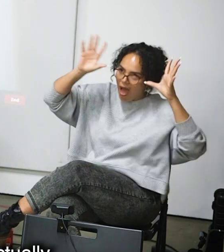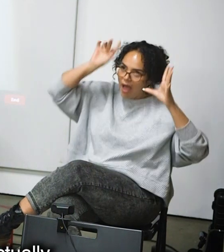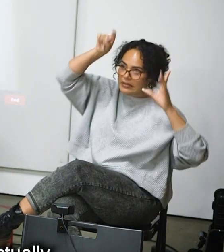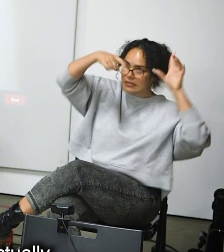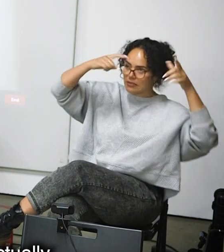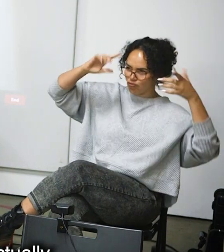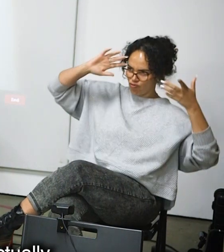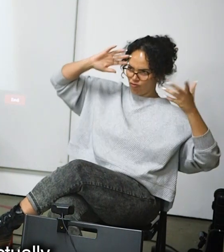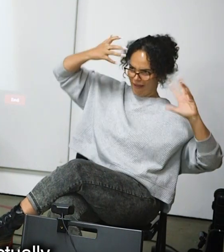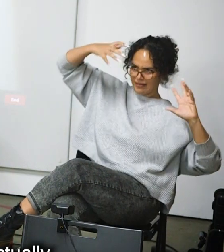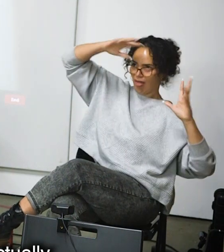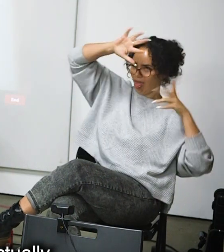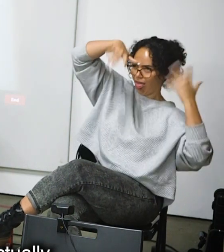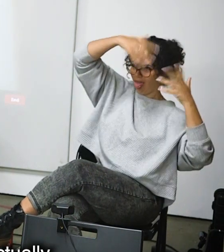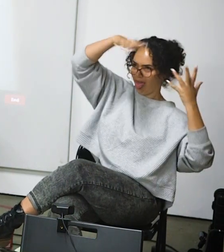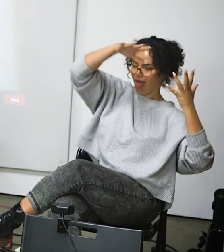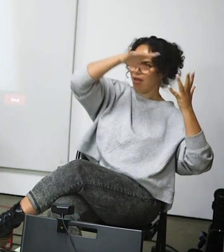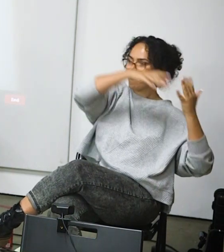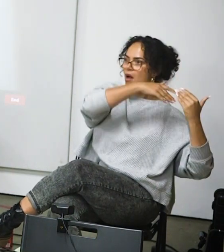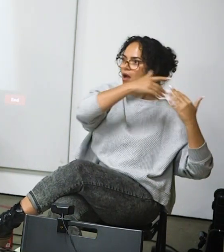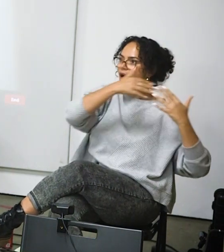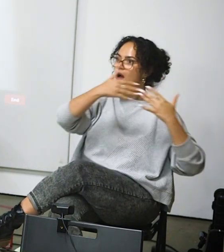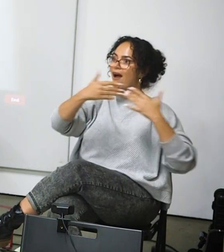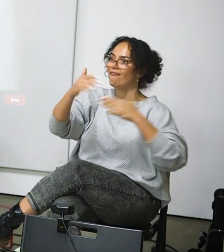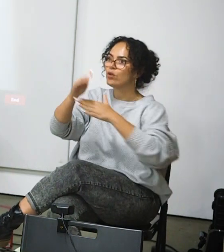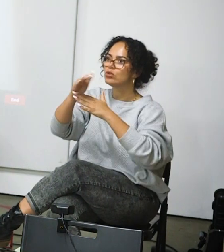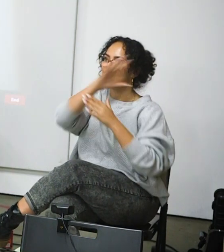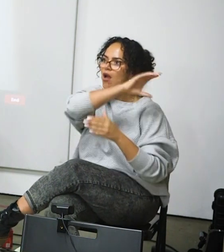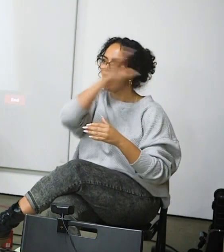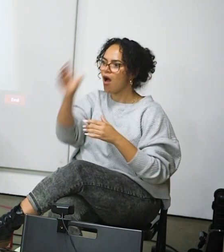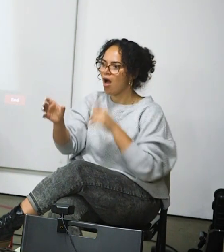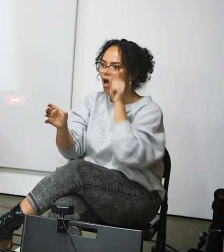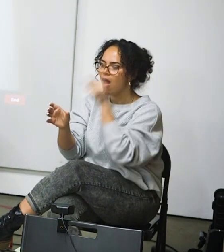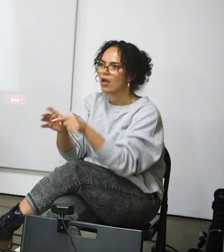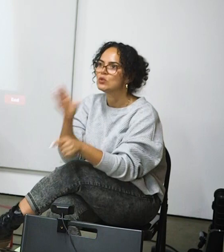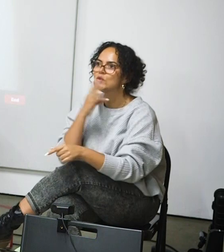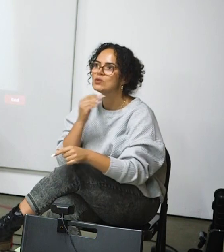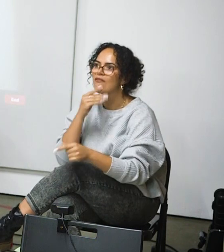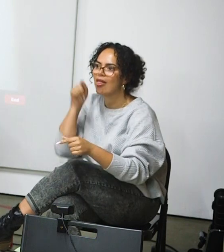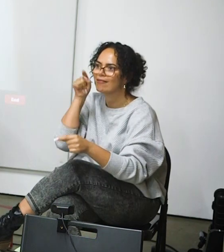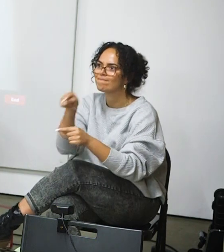actually 20 years down the line, they're going to have transformed the way that we think about things.